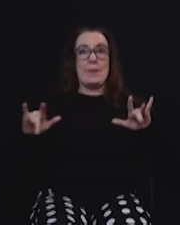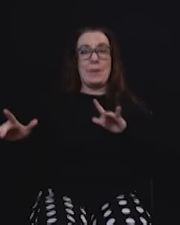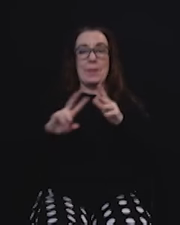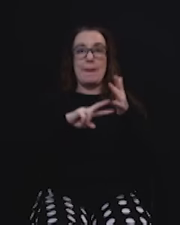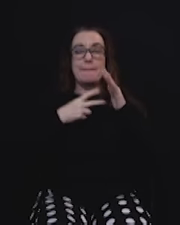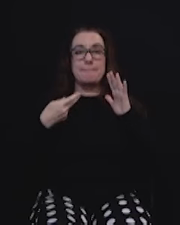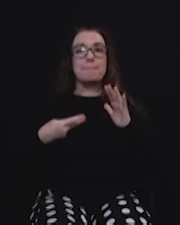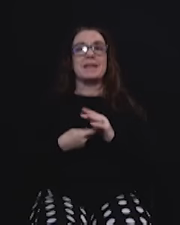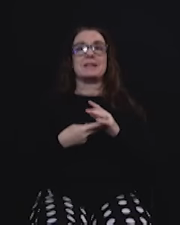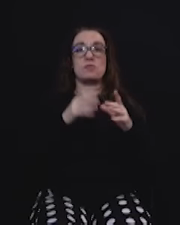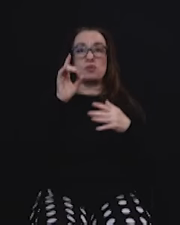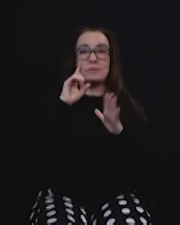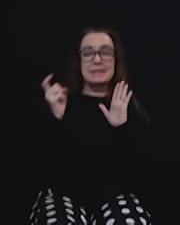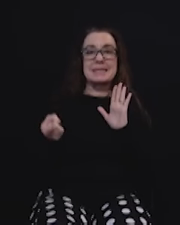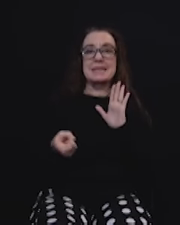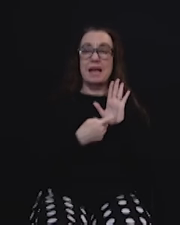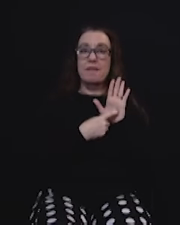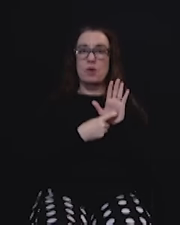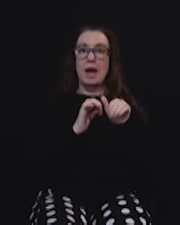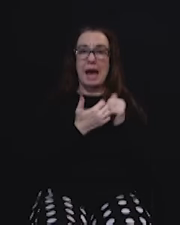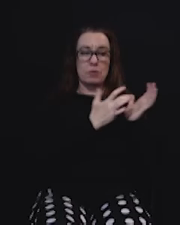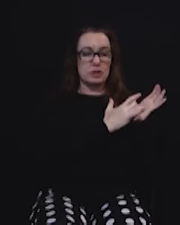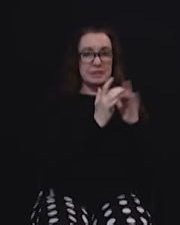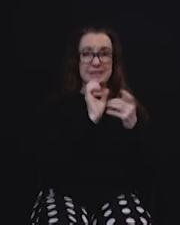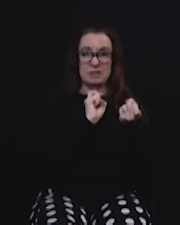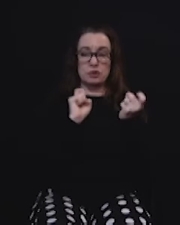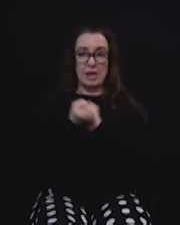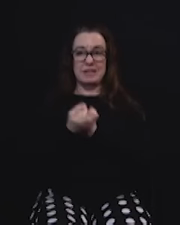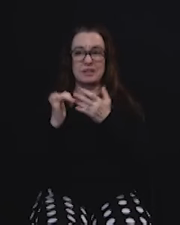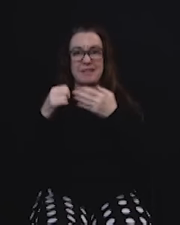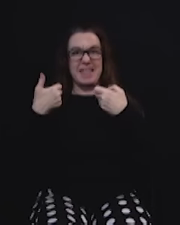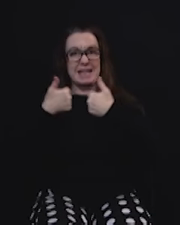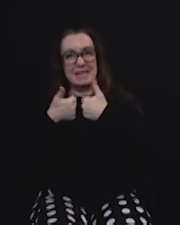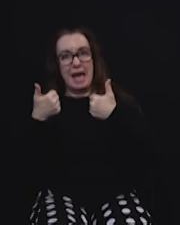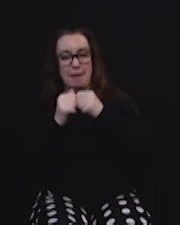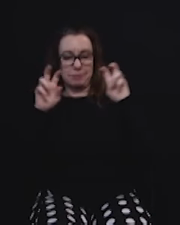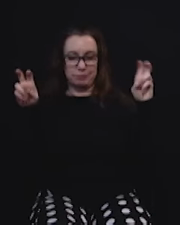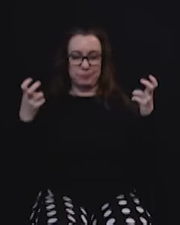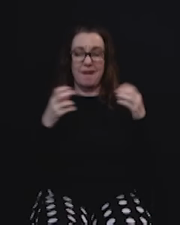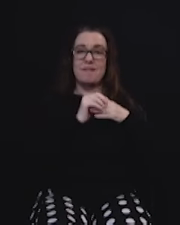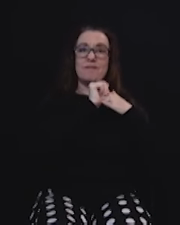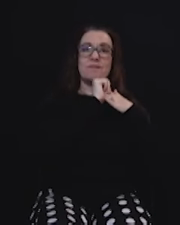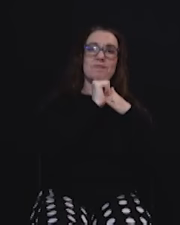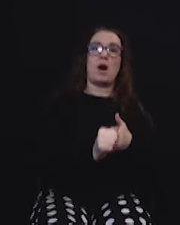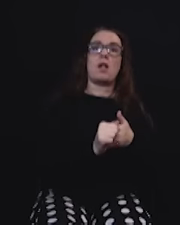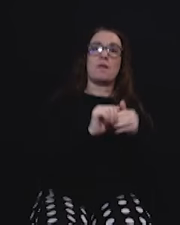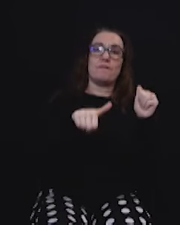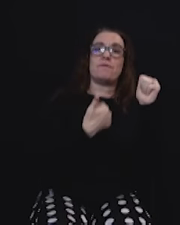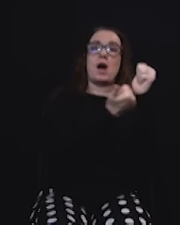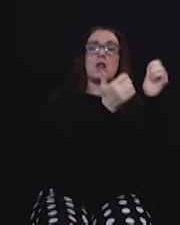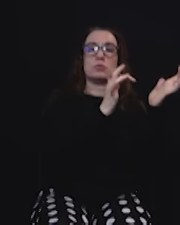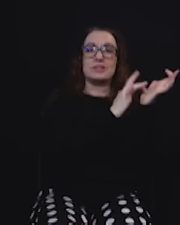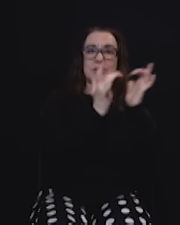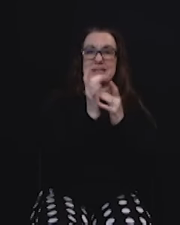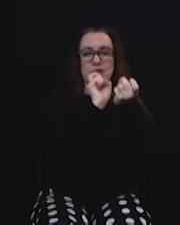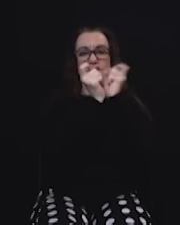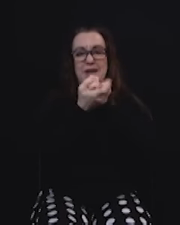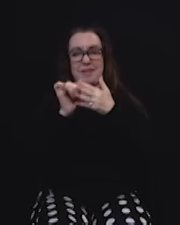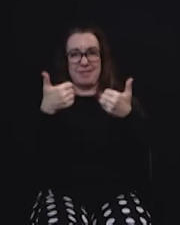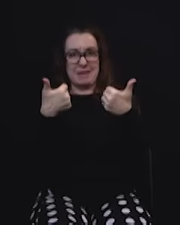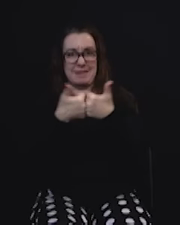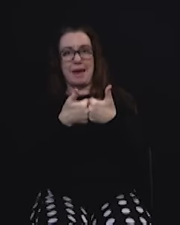to discover, how Jesus changes the game. Following Jesus changes the game. And like I said